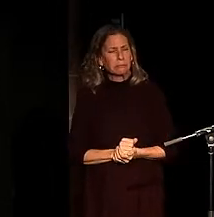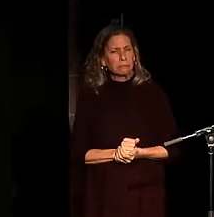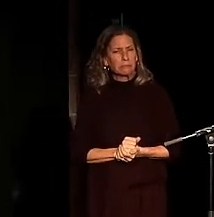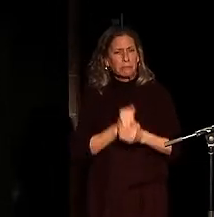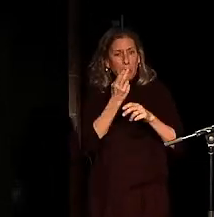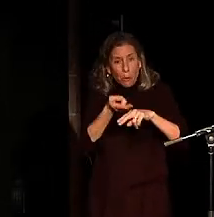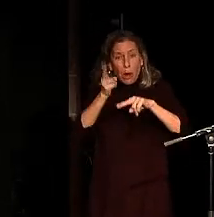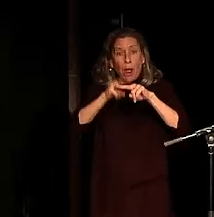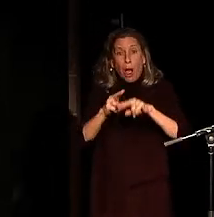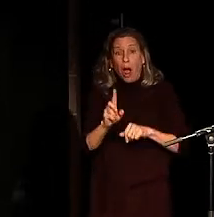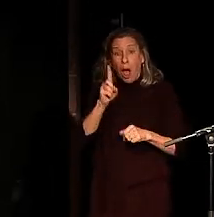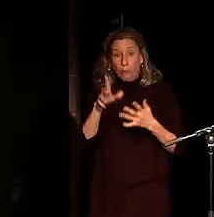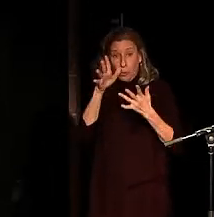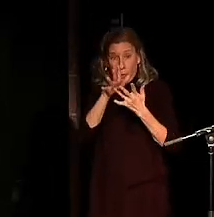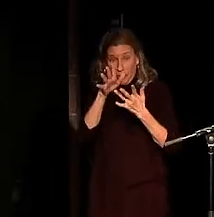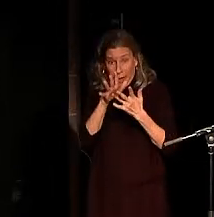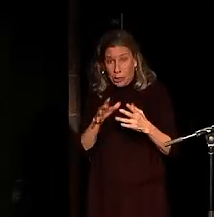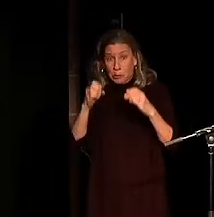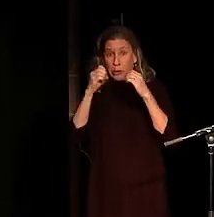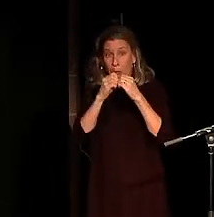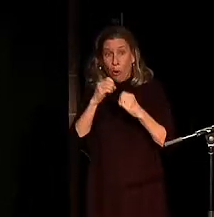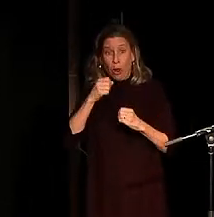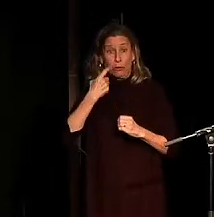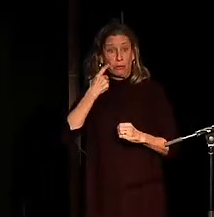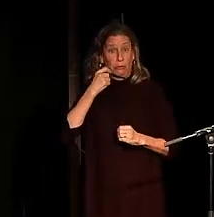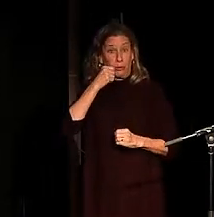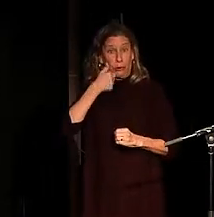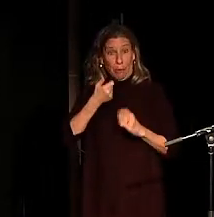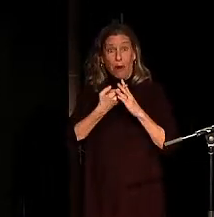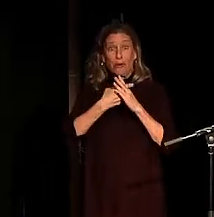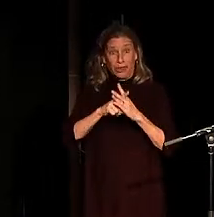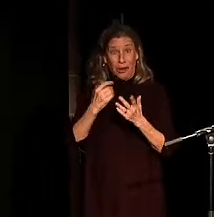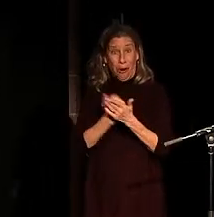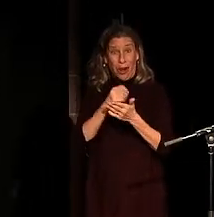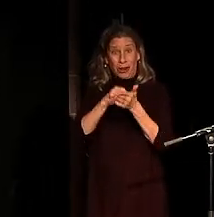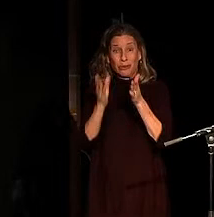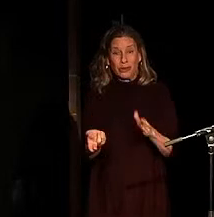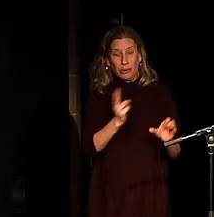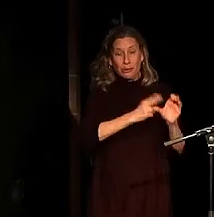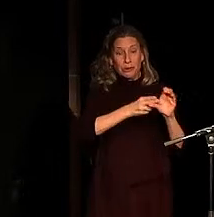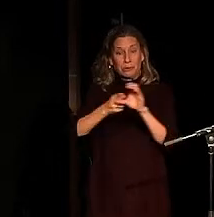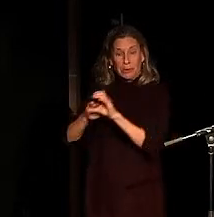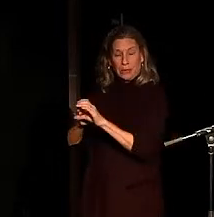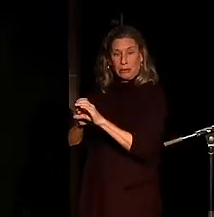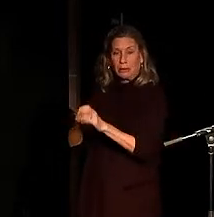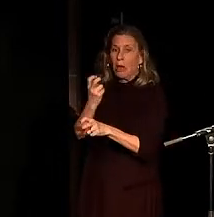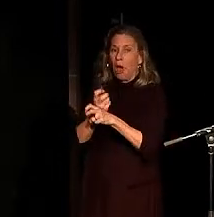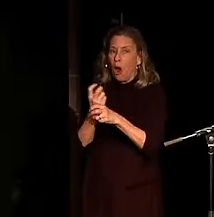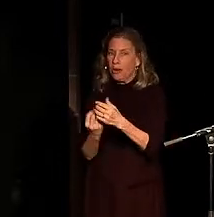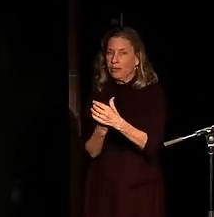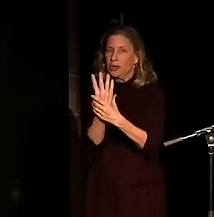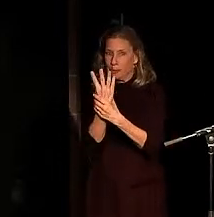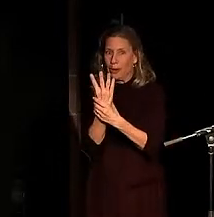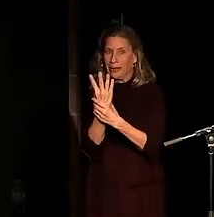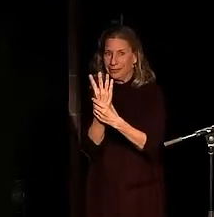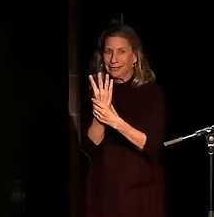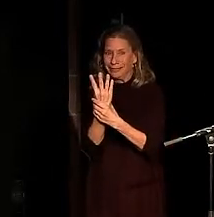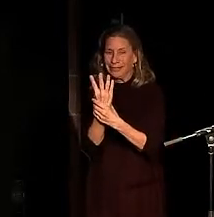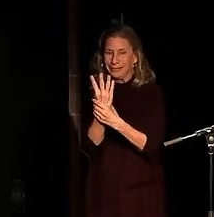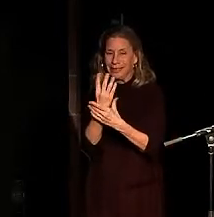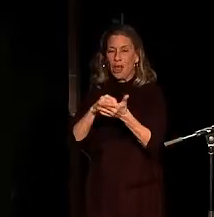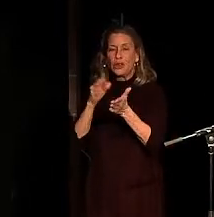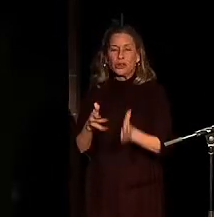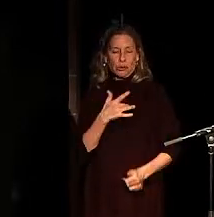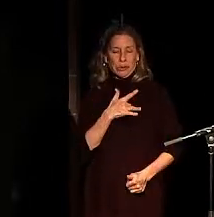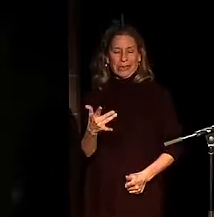we're up in terms of freshmen for starting tomorrow, new students, which is not easy for the spring semester, right? Students typically